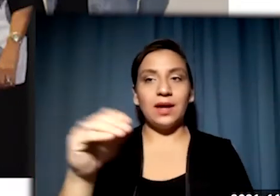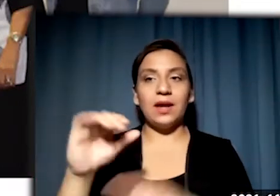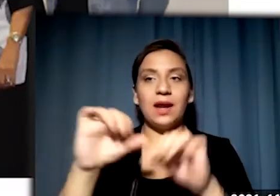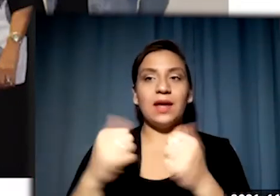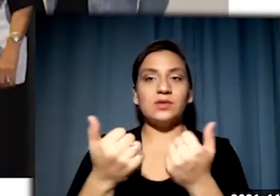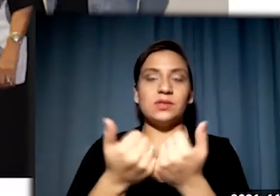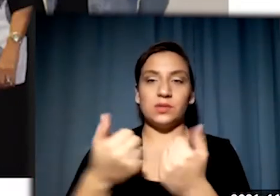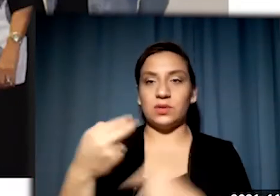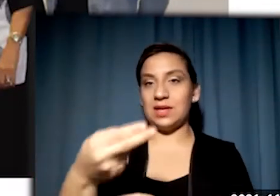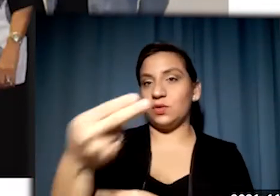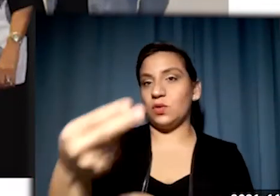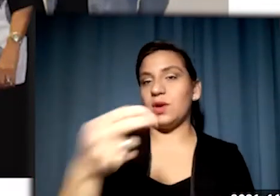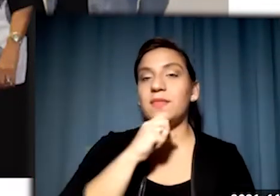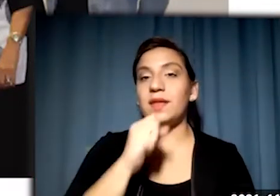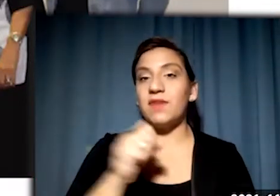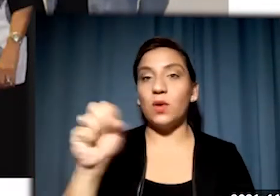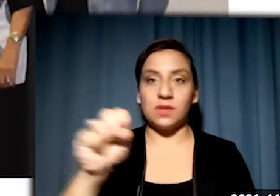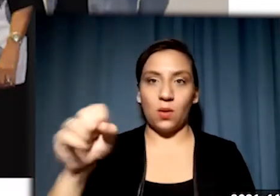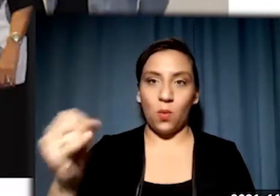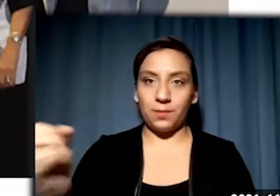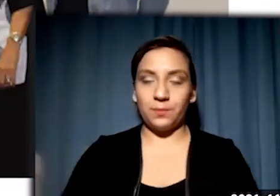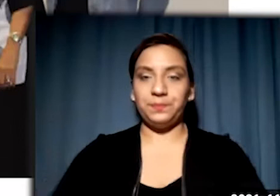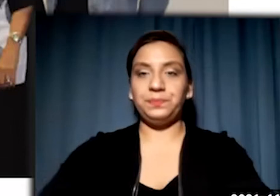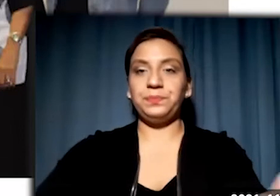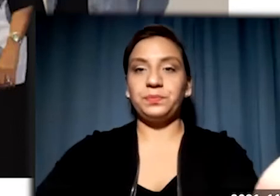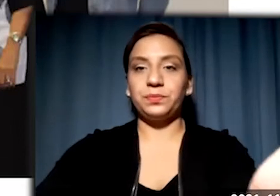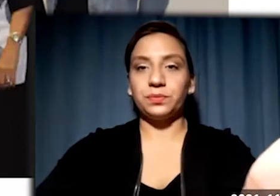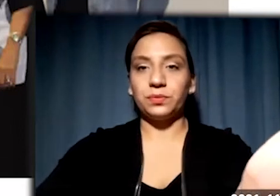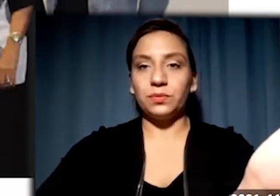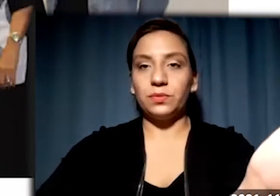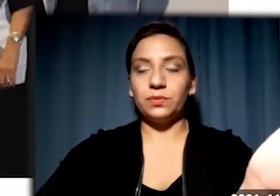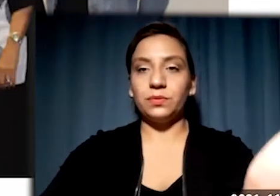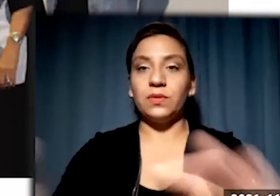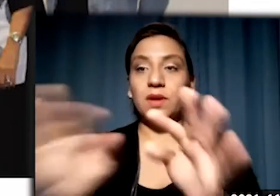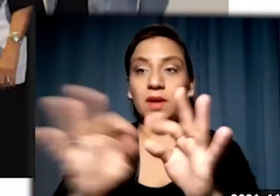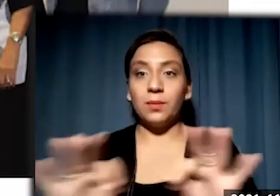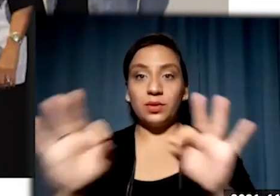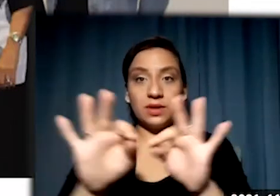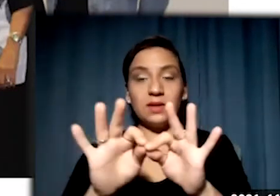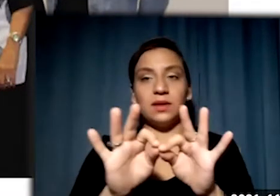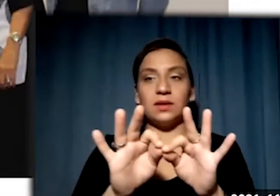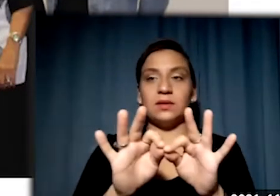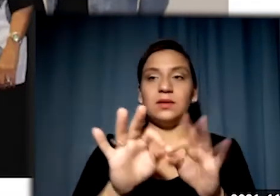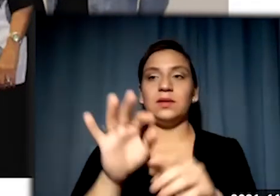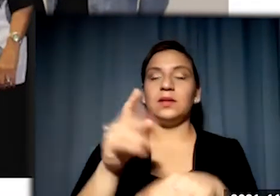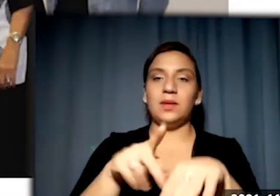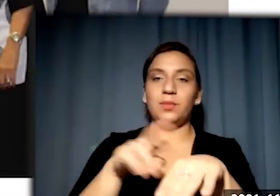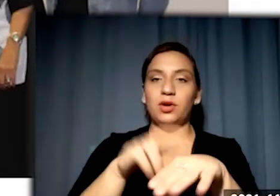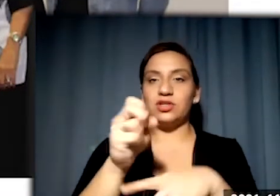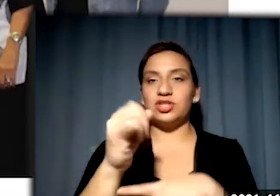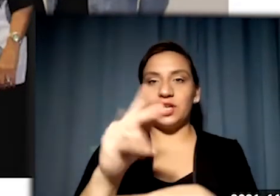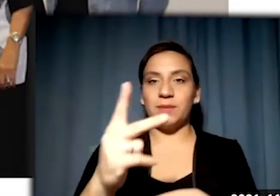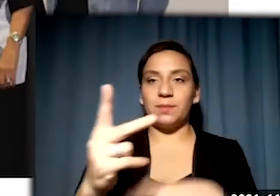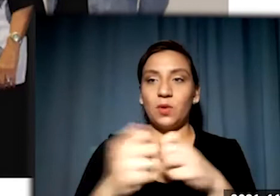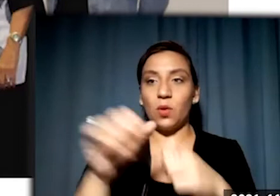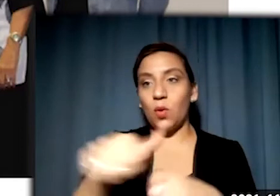Association. This important convening of PR SHPO with other entities provoked that in September 2018, former